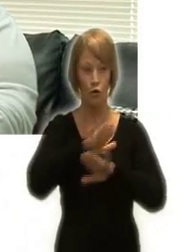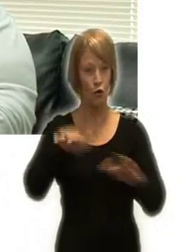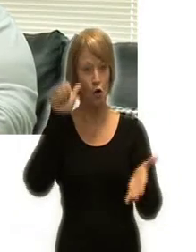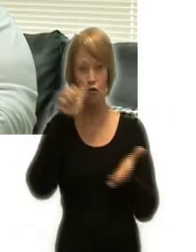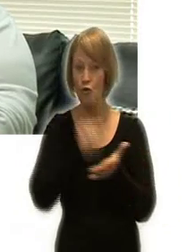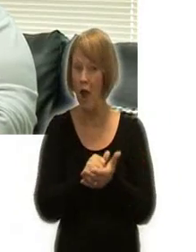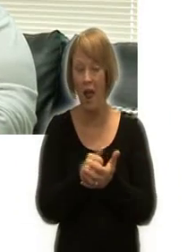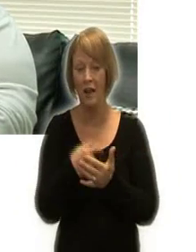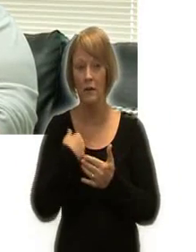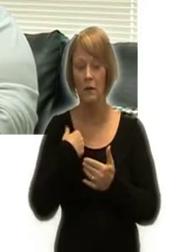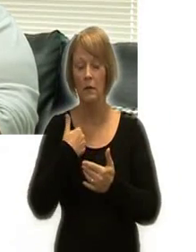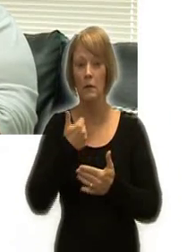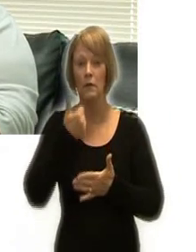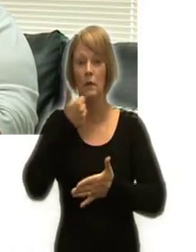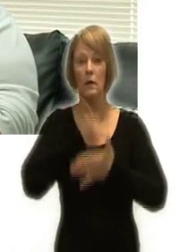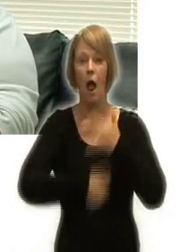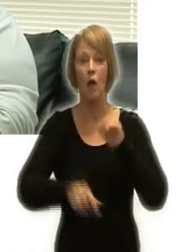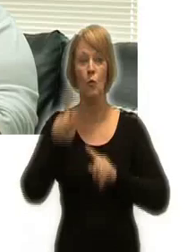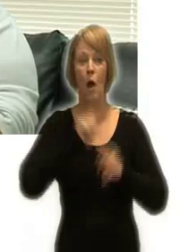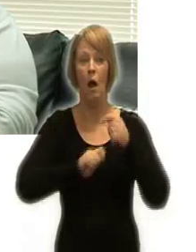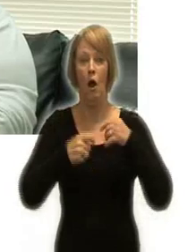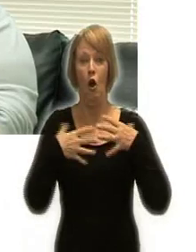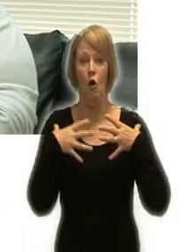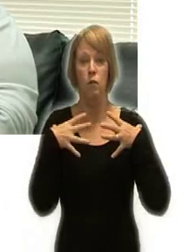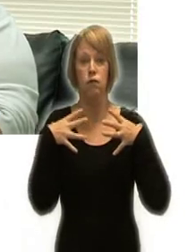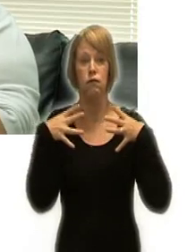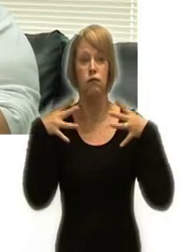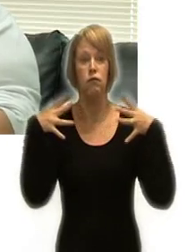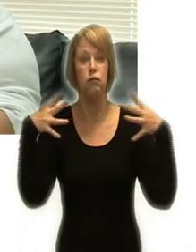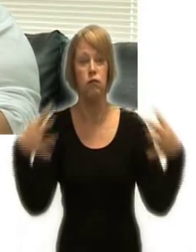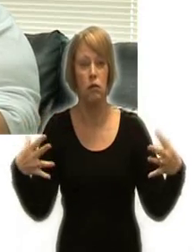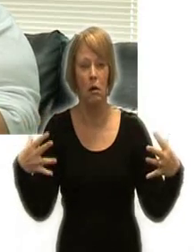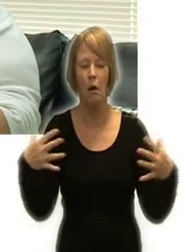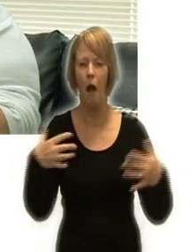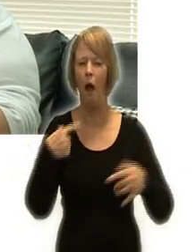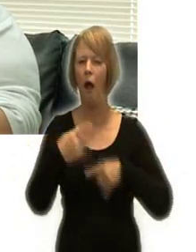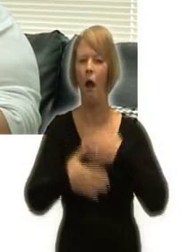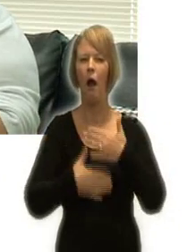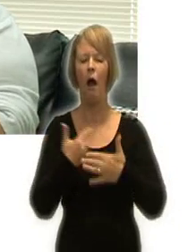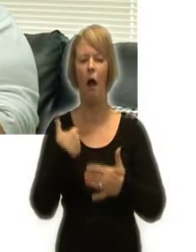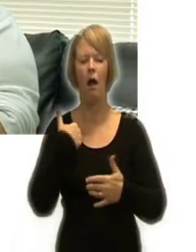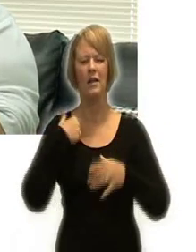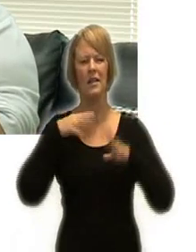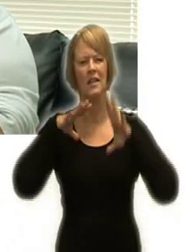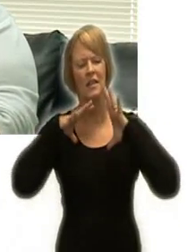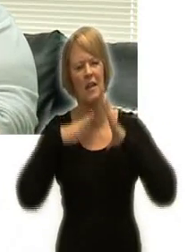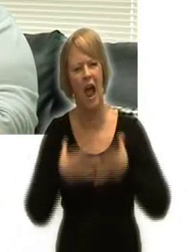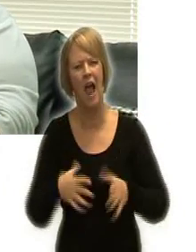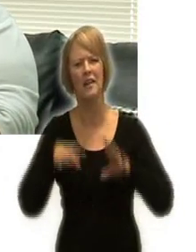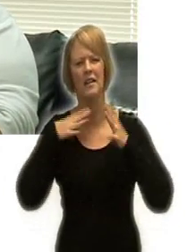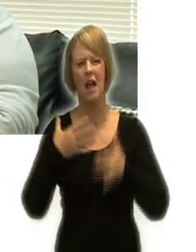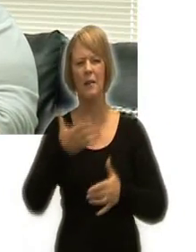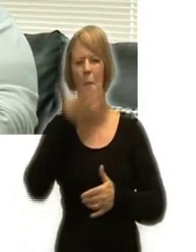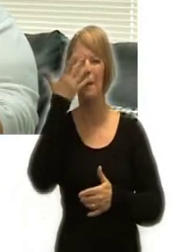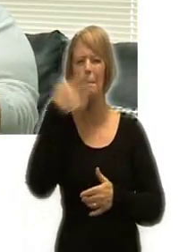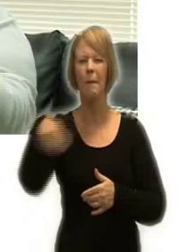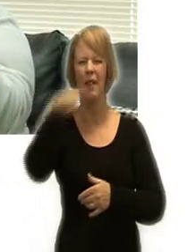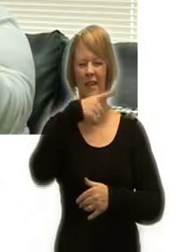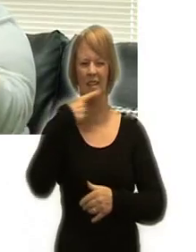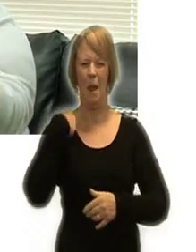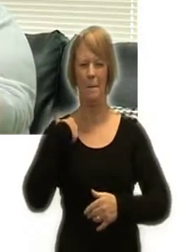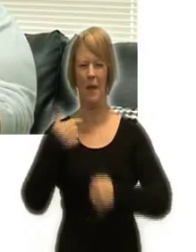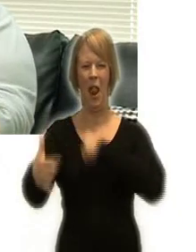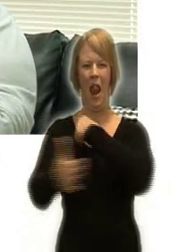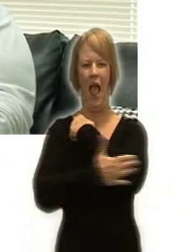quite right. And then I ballooned in weight. And, there was all sorts of issues, and I was so tired.